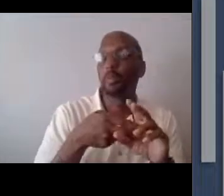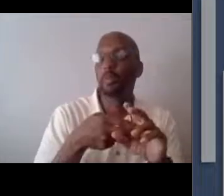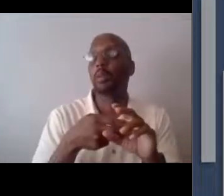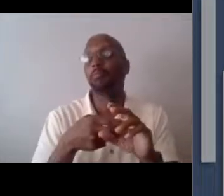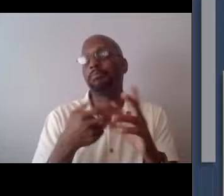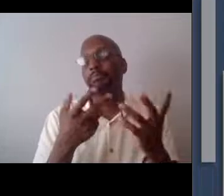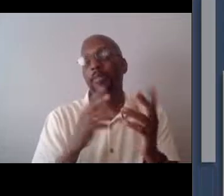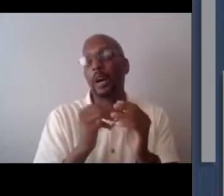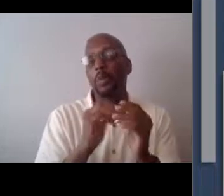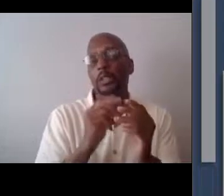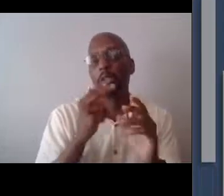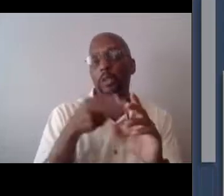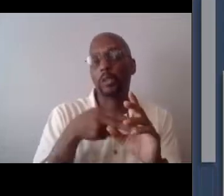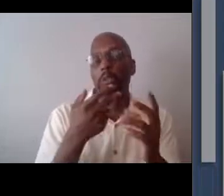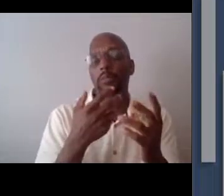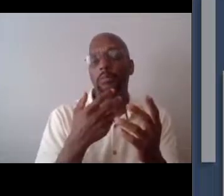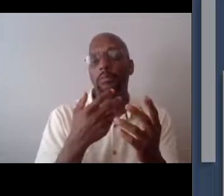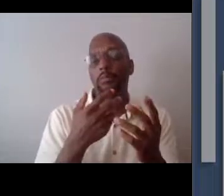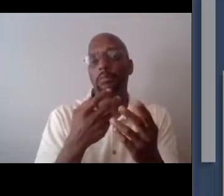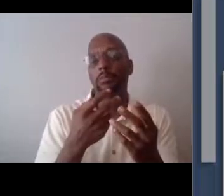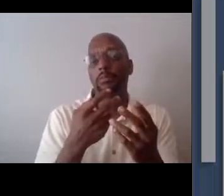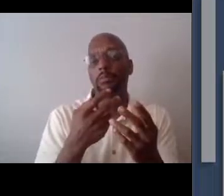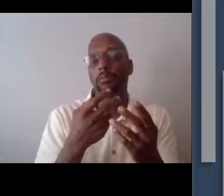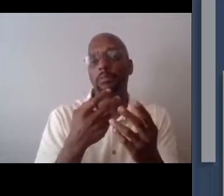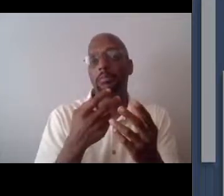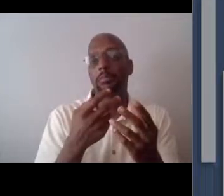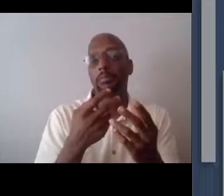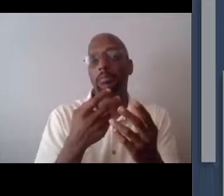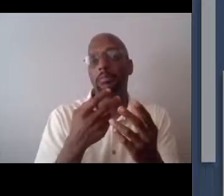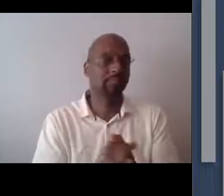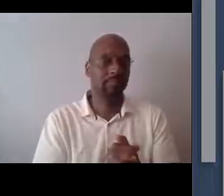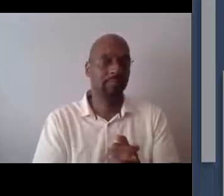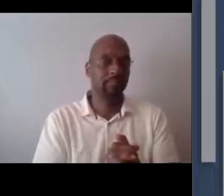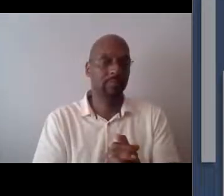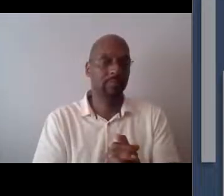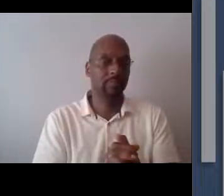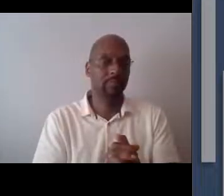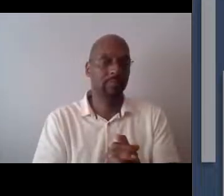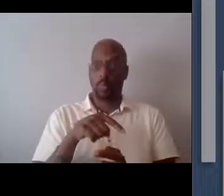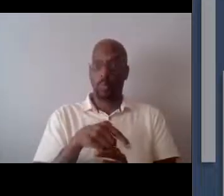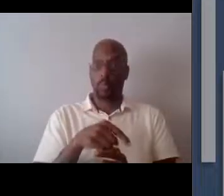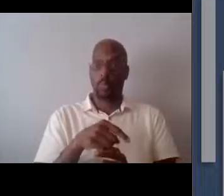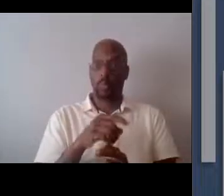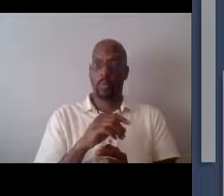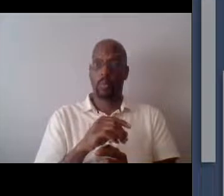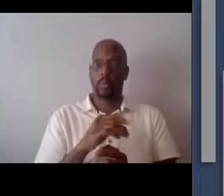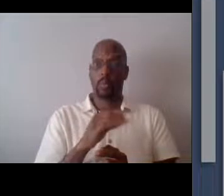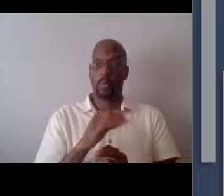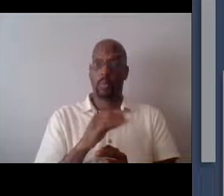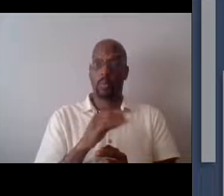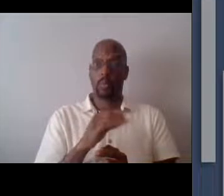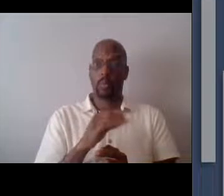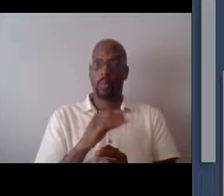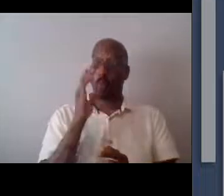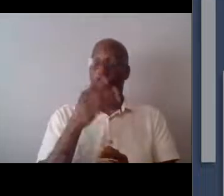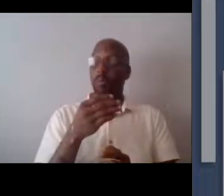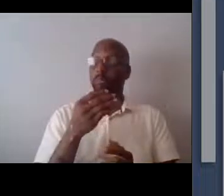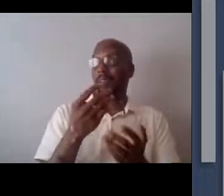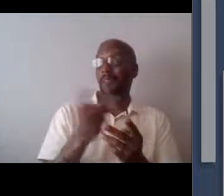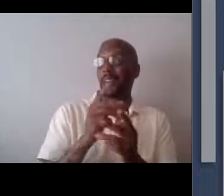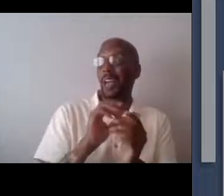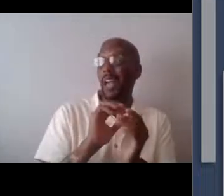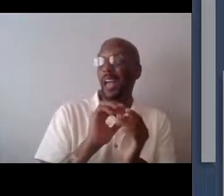to, check the box, we are going to have to figure out mechanisms for paying people. So I'm very curious to learn more